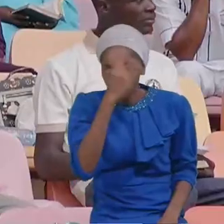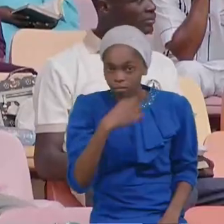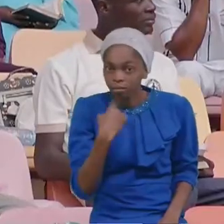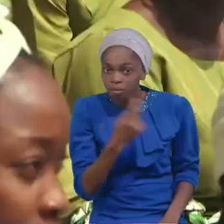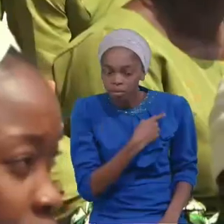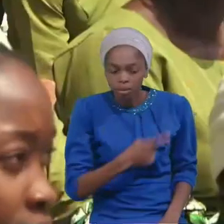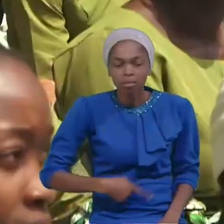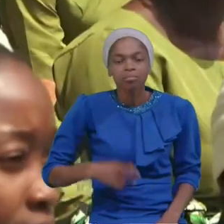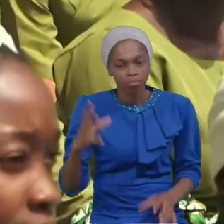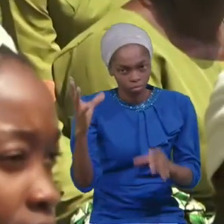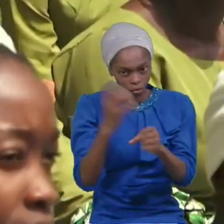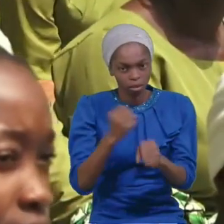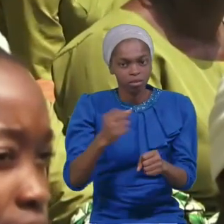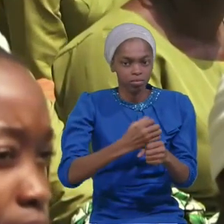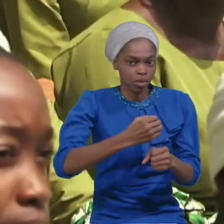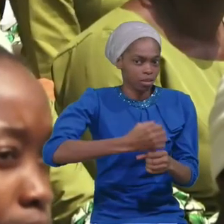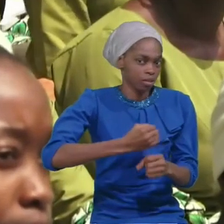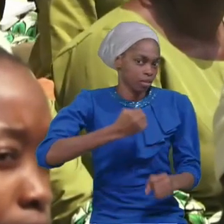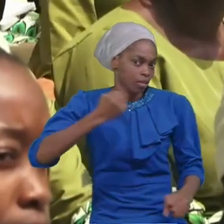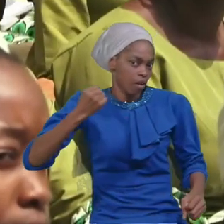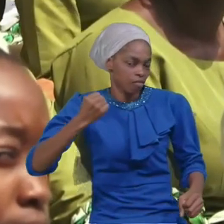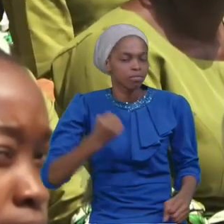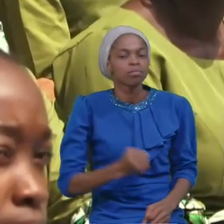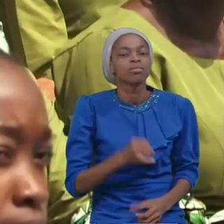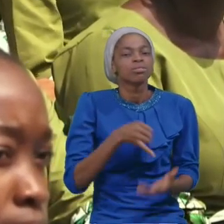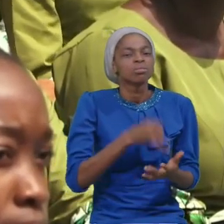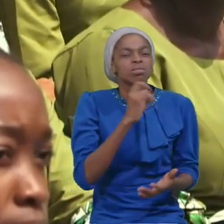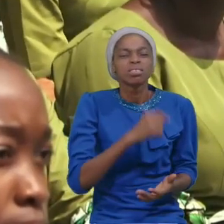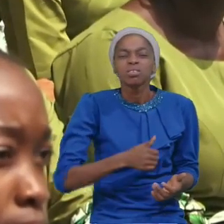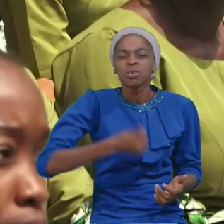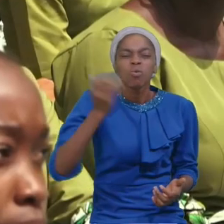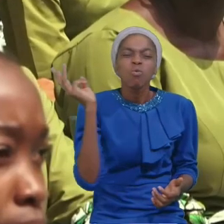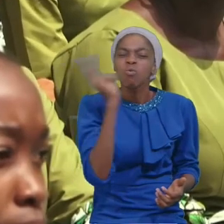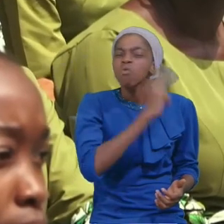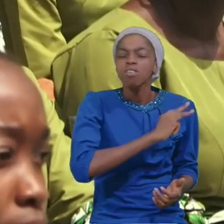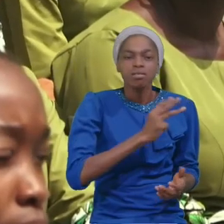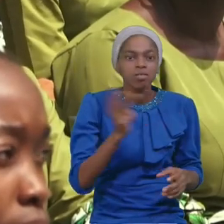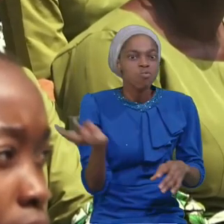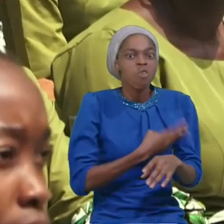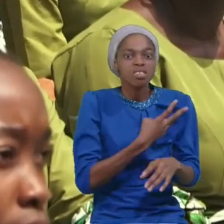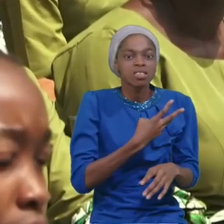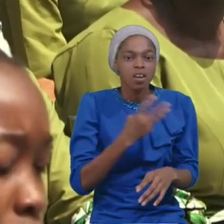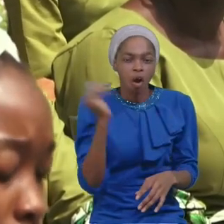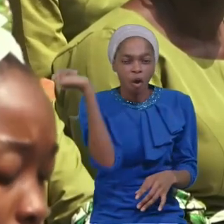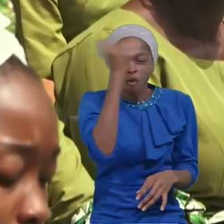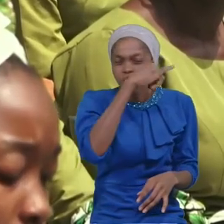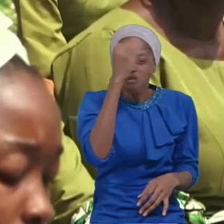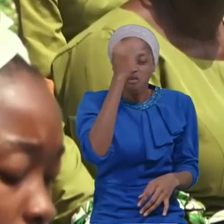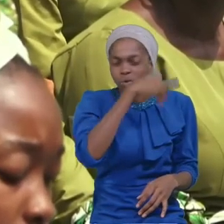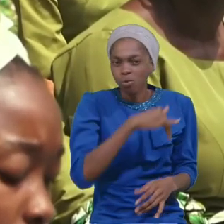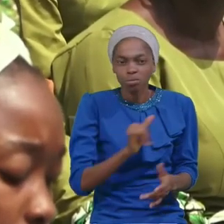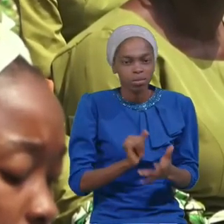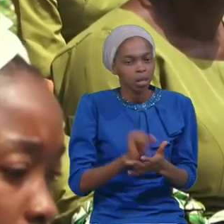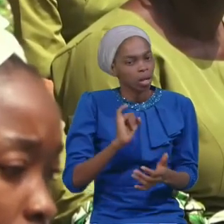long journey. When we go for a short journey, a brief journey, we're prepared. And you are here, you tell me,